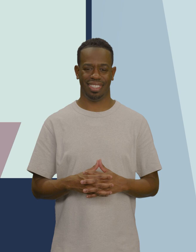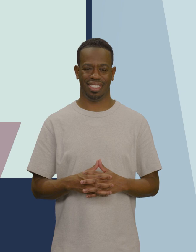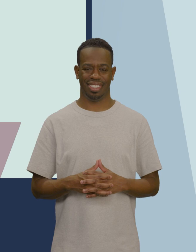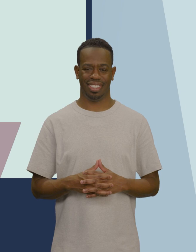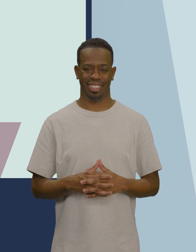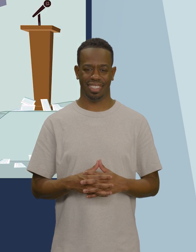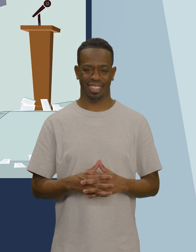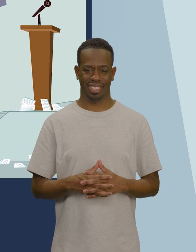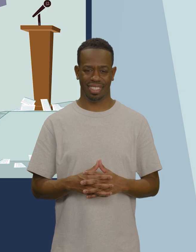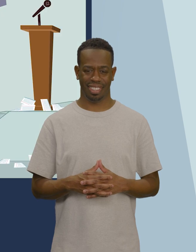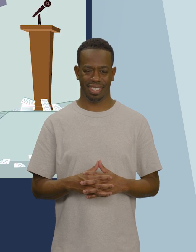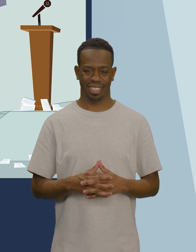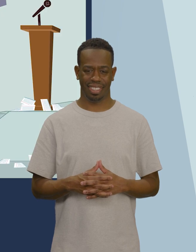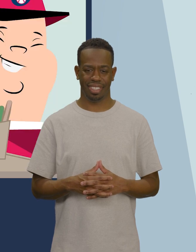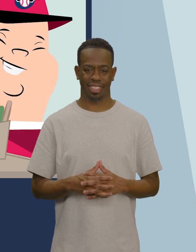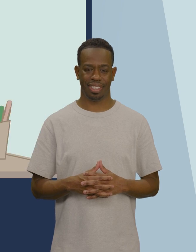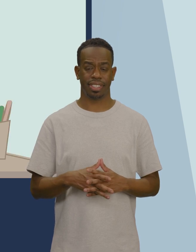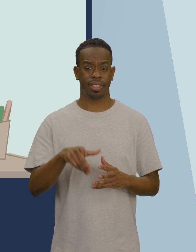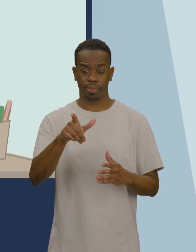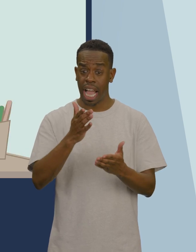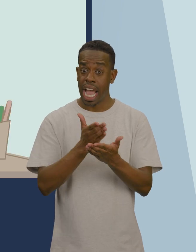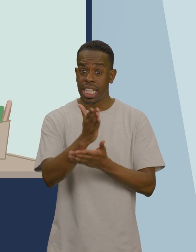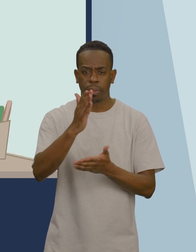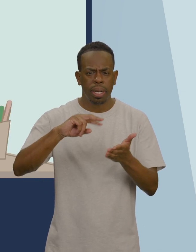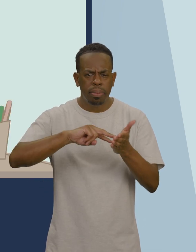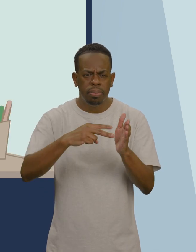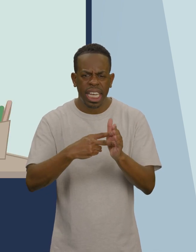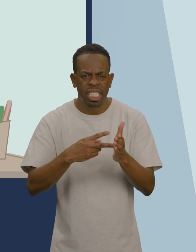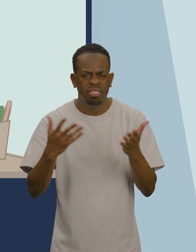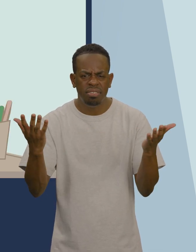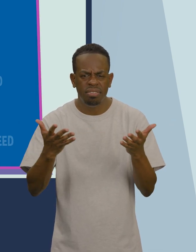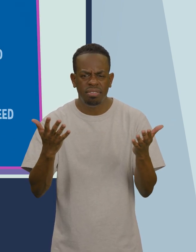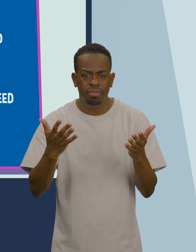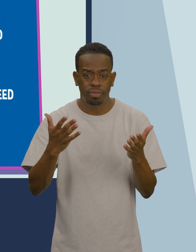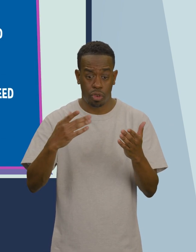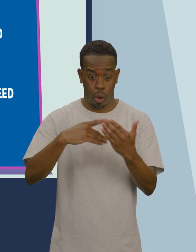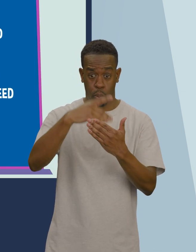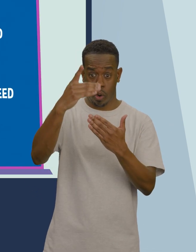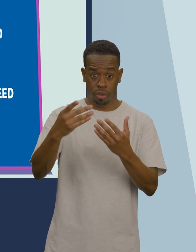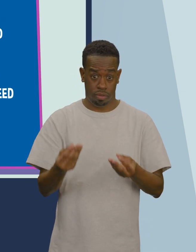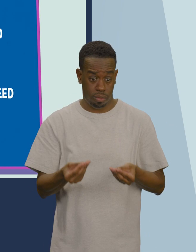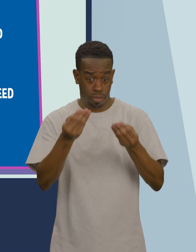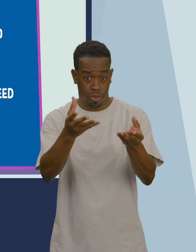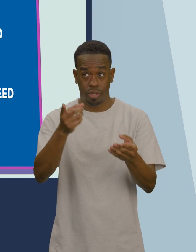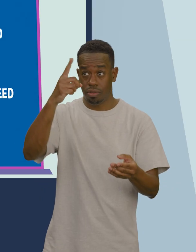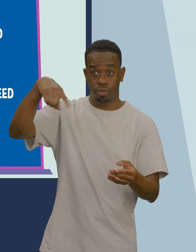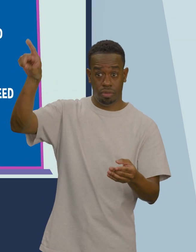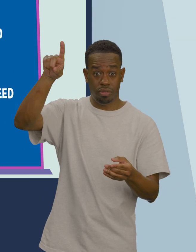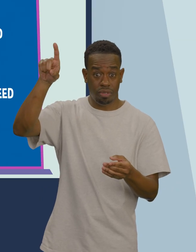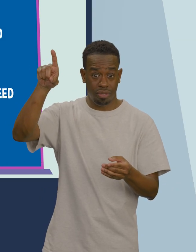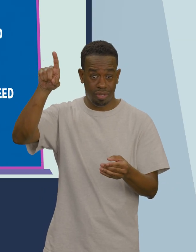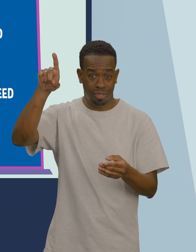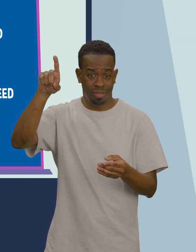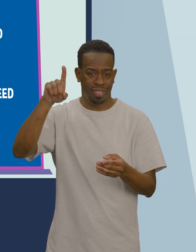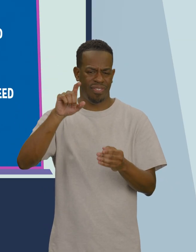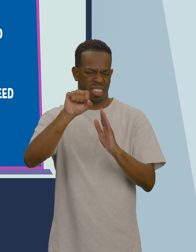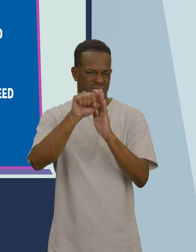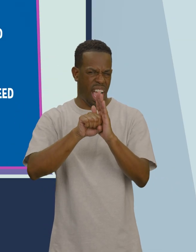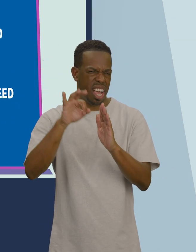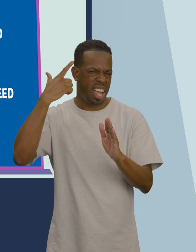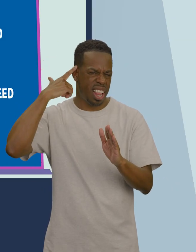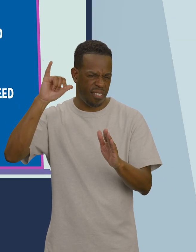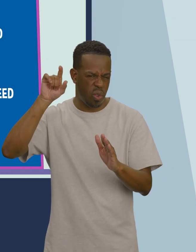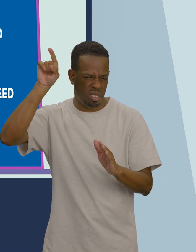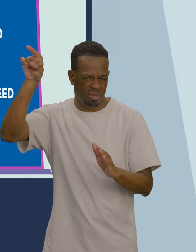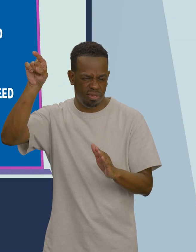a certain period of time. And entitlement means this program is provided through nonprofits funded by